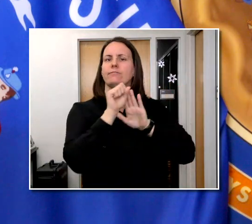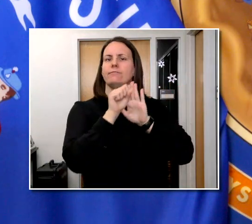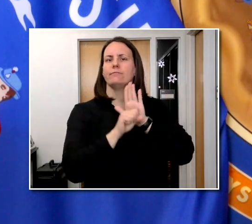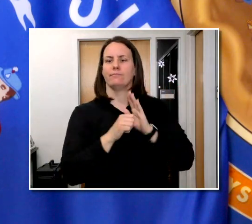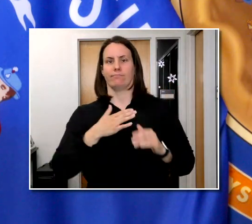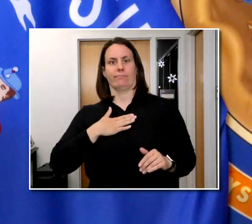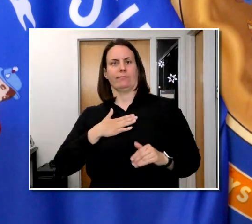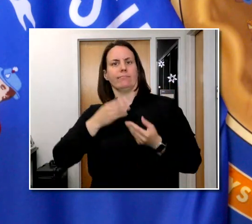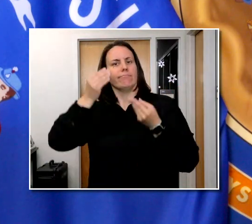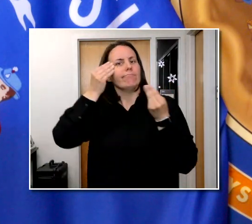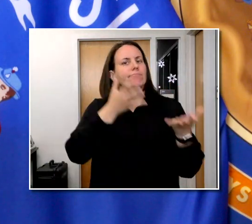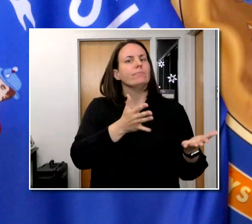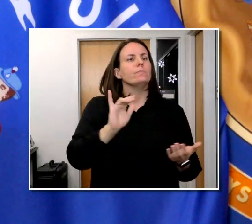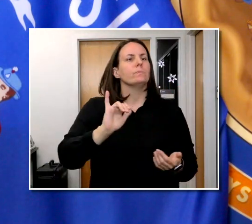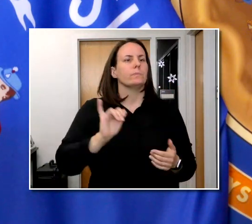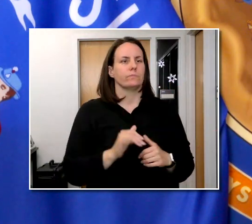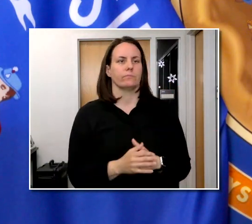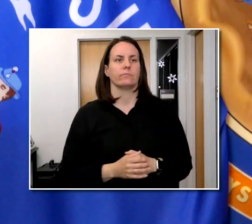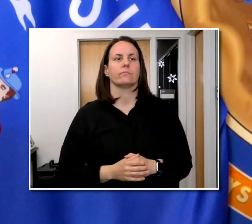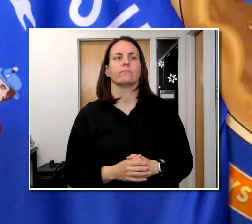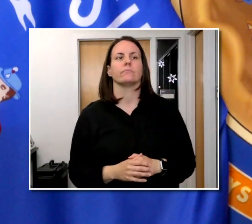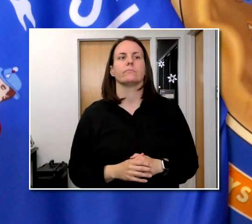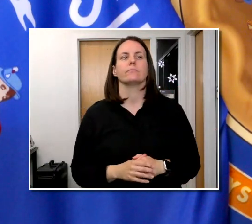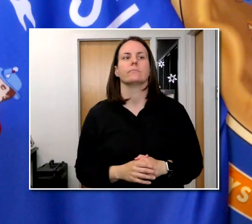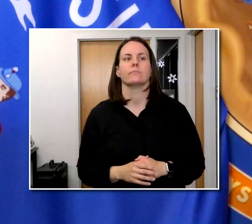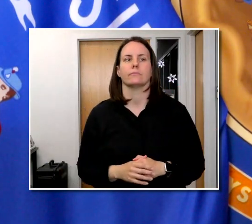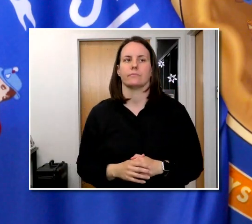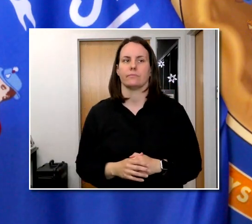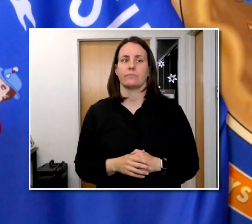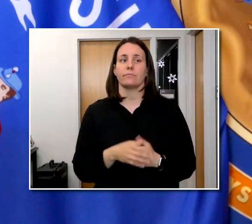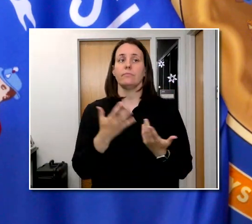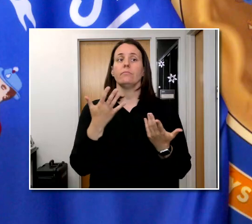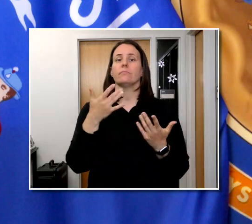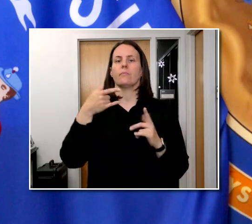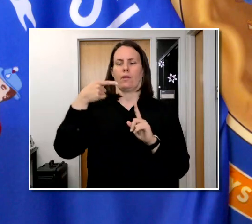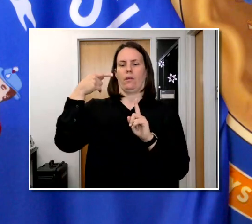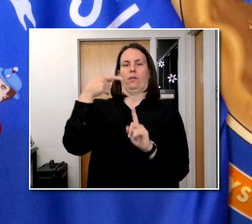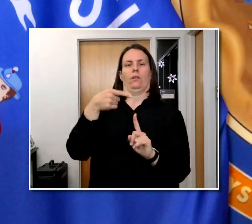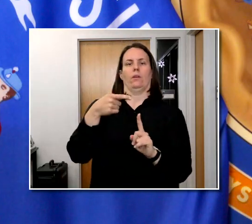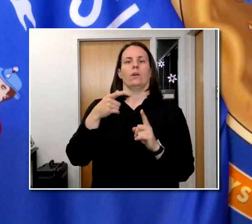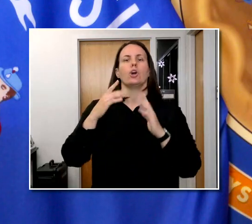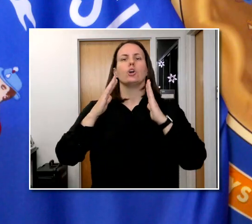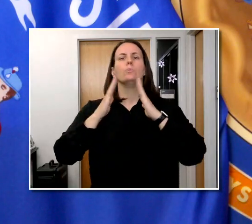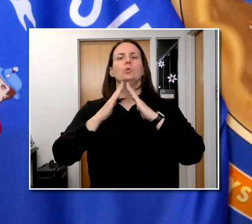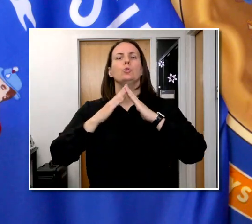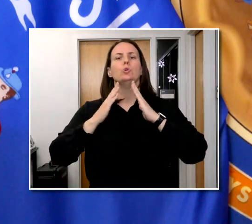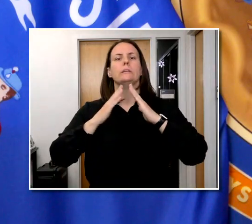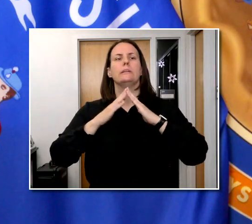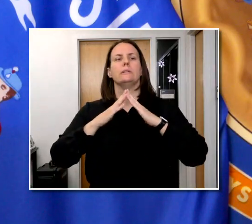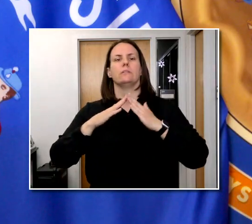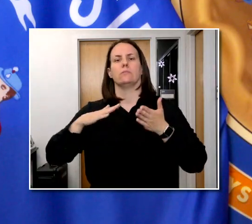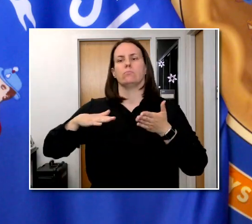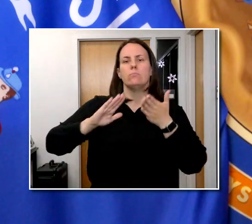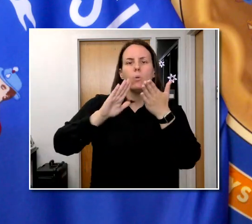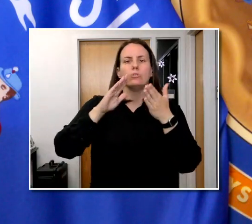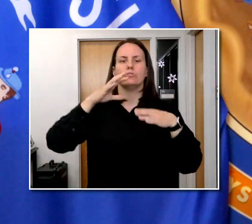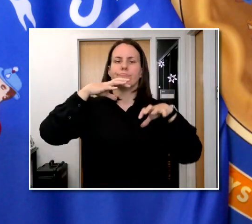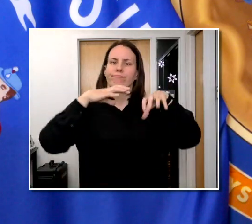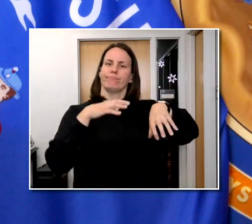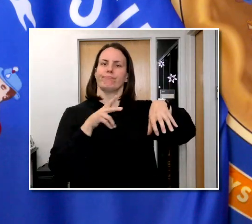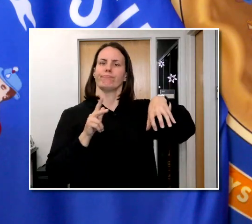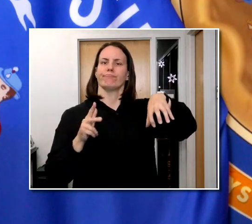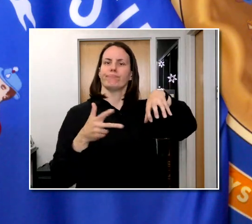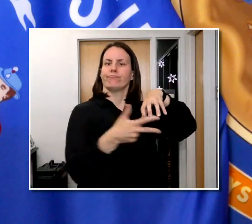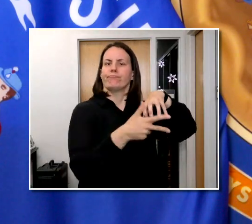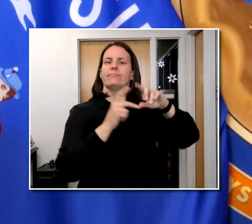currently using for our community-based testing sites, the drive-through testing sites that you've seen on the news. We got a